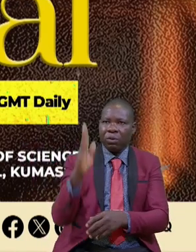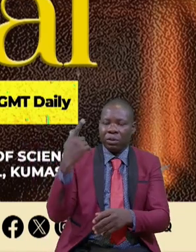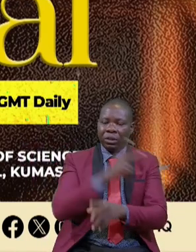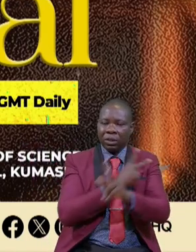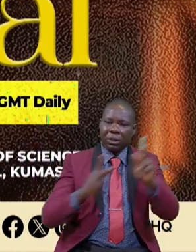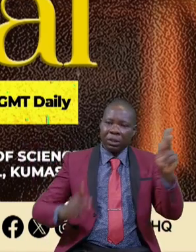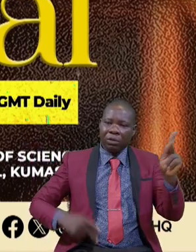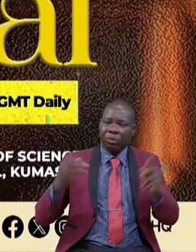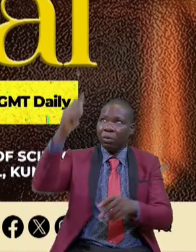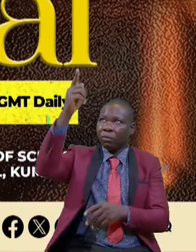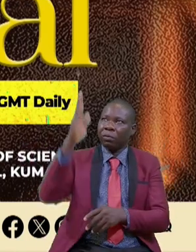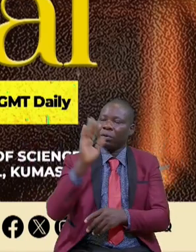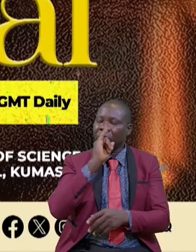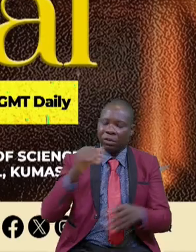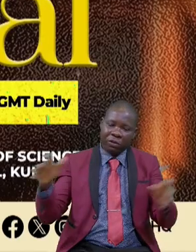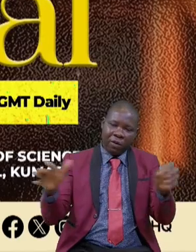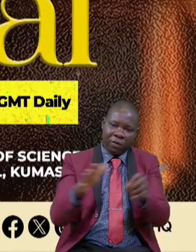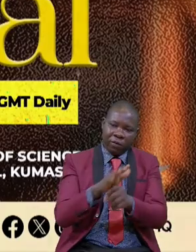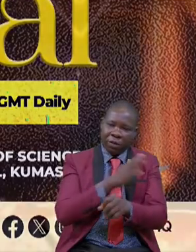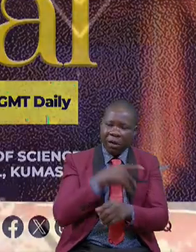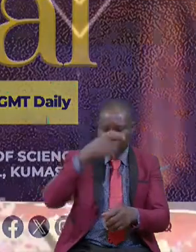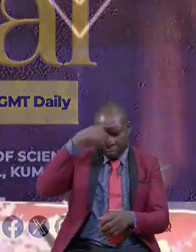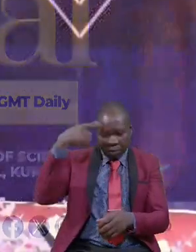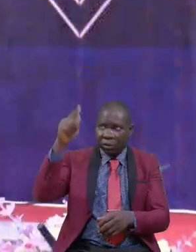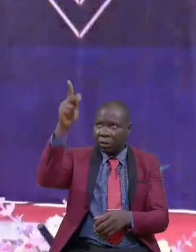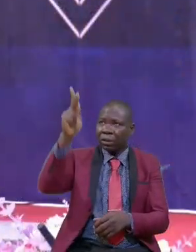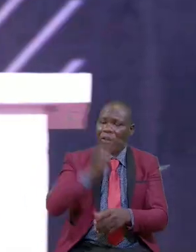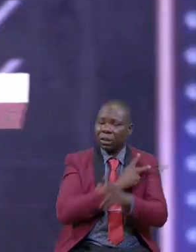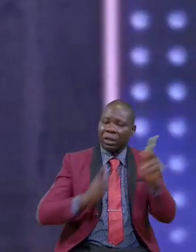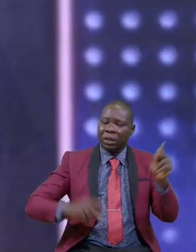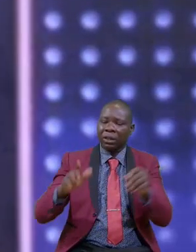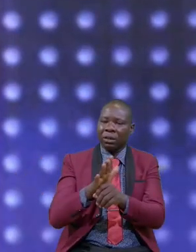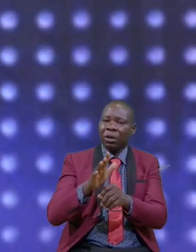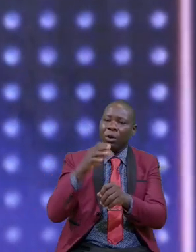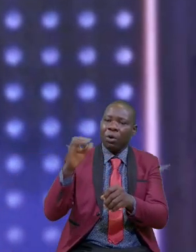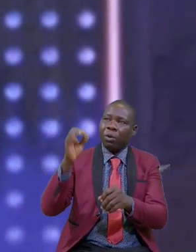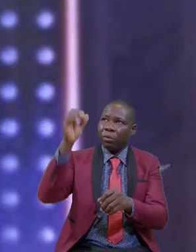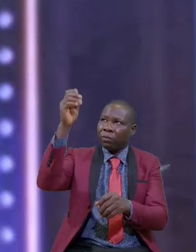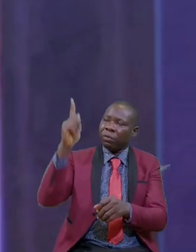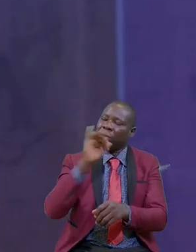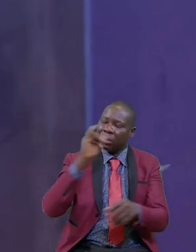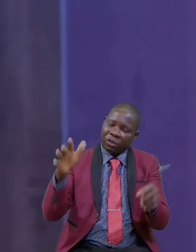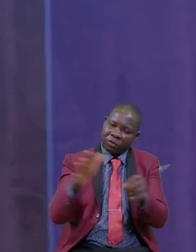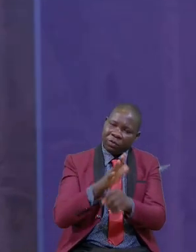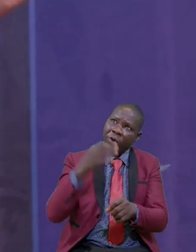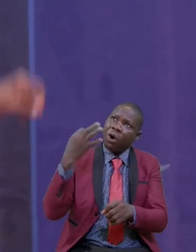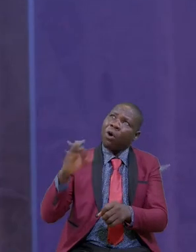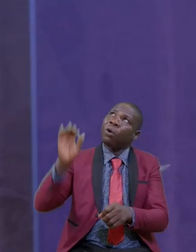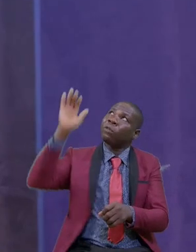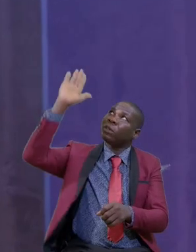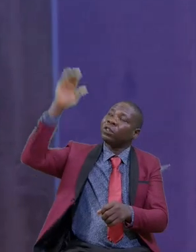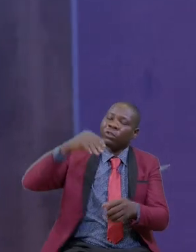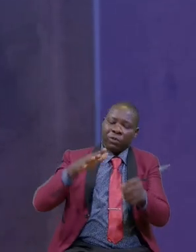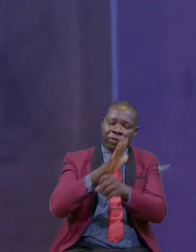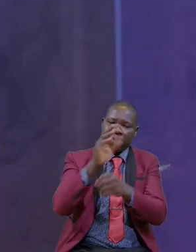and because plein. The kingdom of God is full of his puisque fullness, have we all le royaume de Dieu est plein,